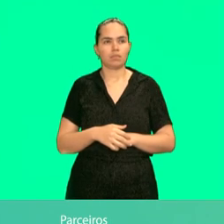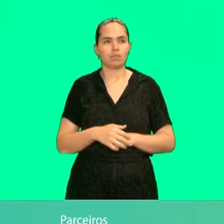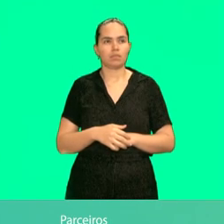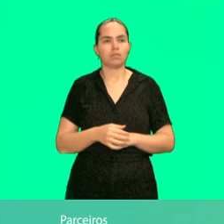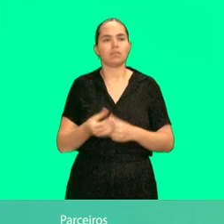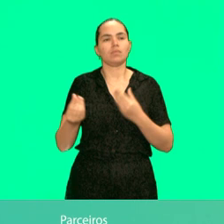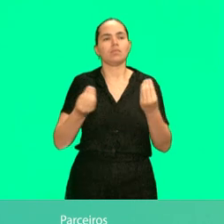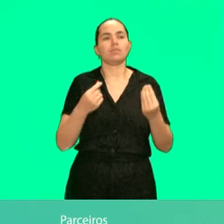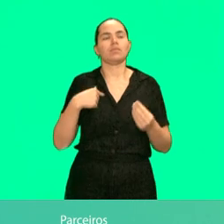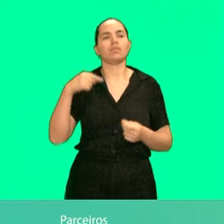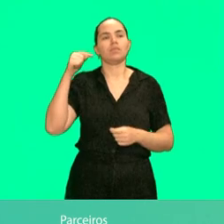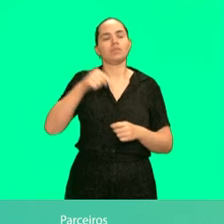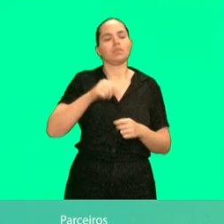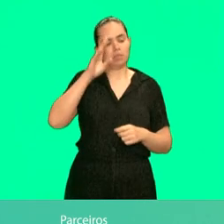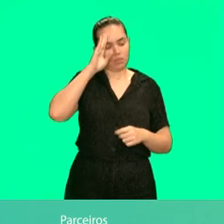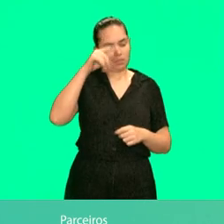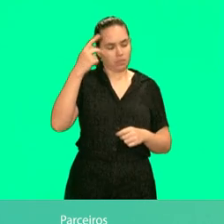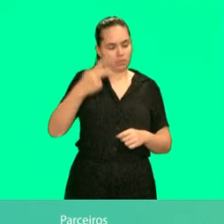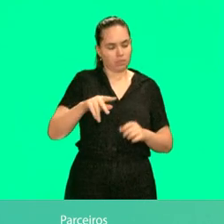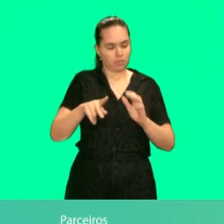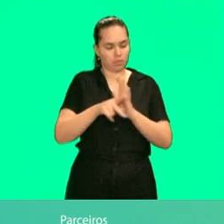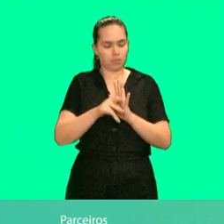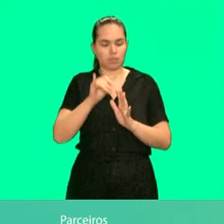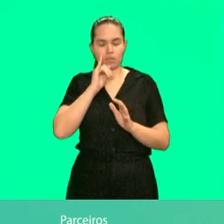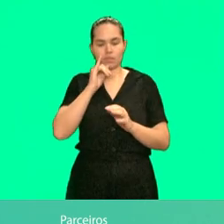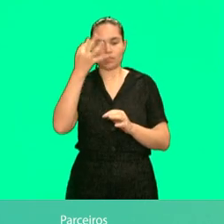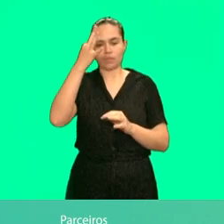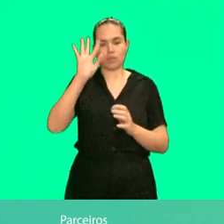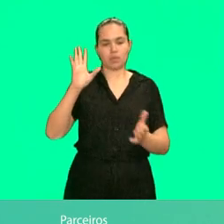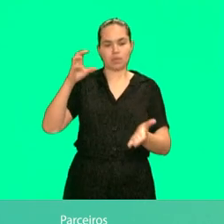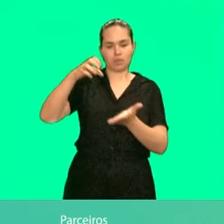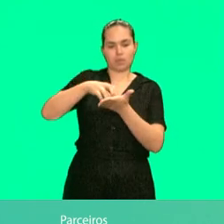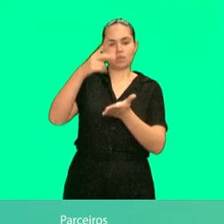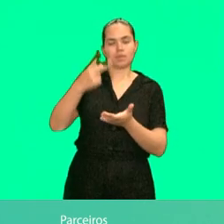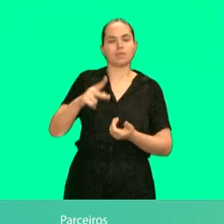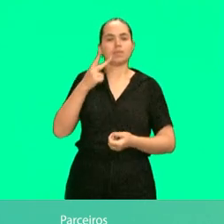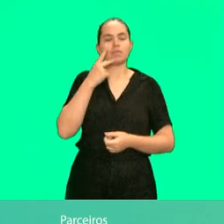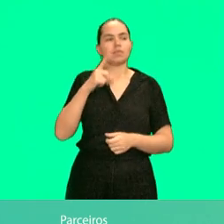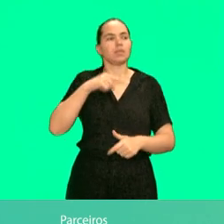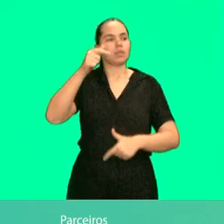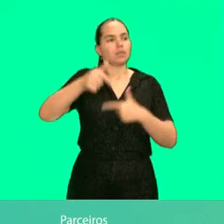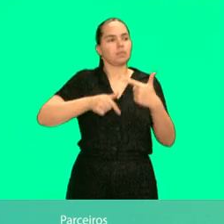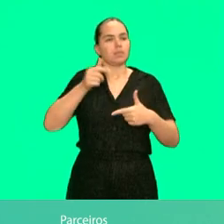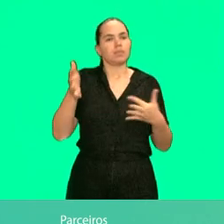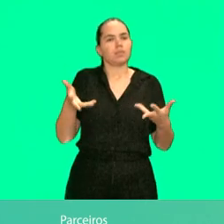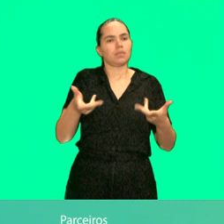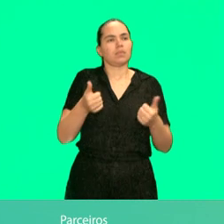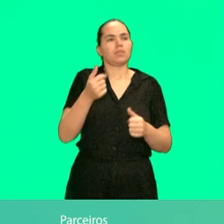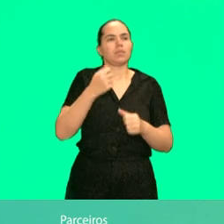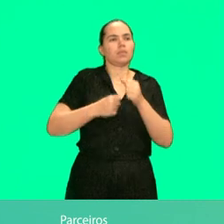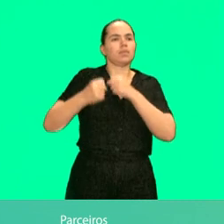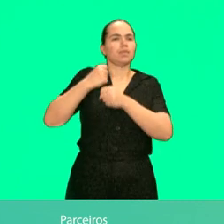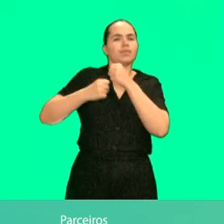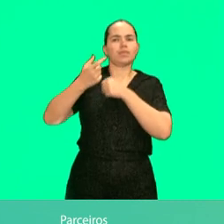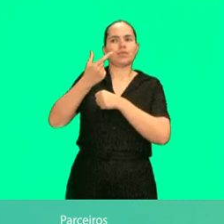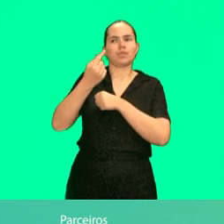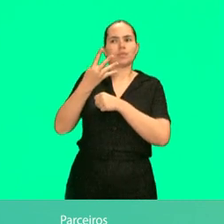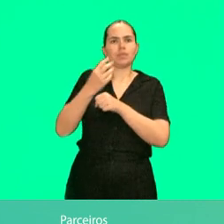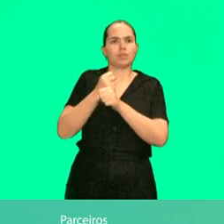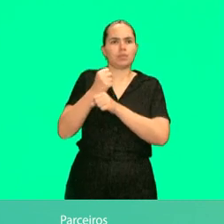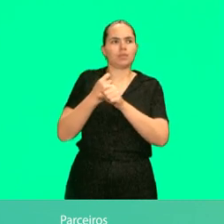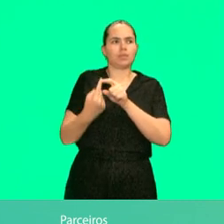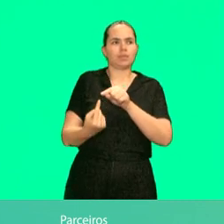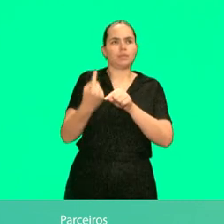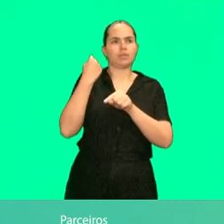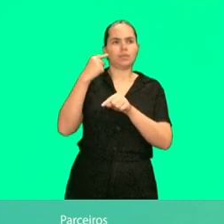quicker for hydrogen, so no way. It's a no return pathway. So, and this is